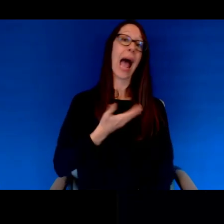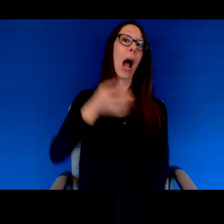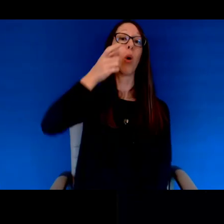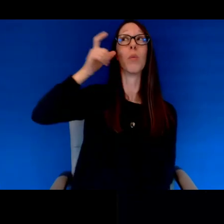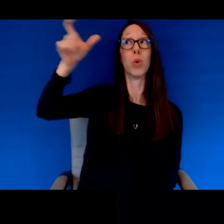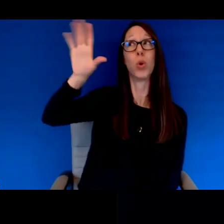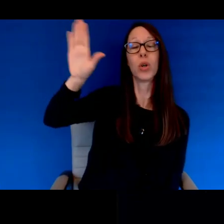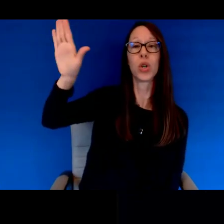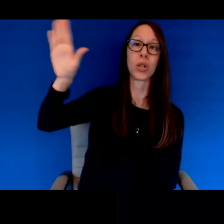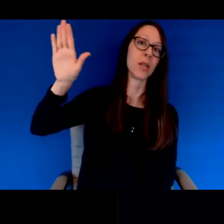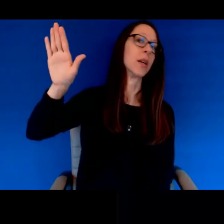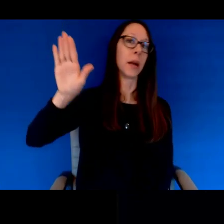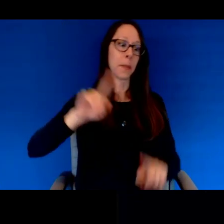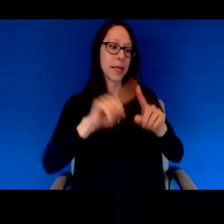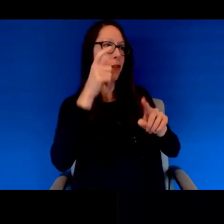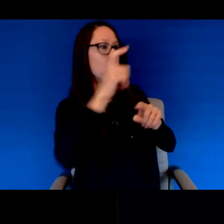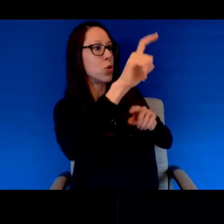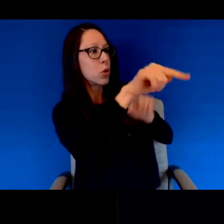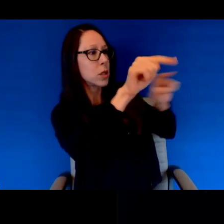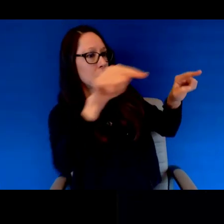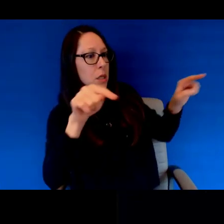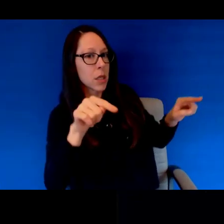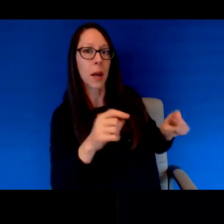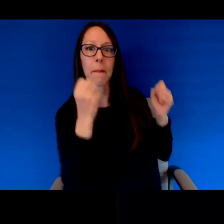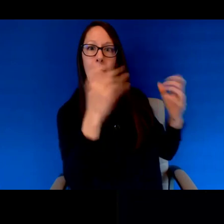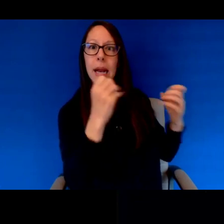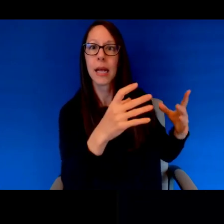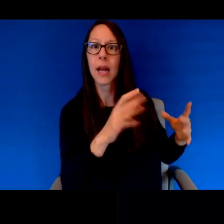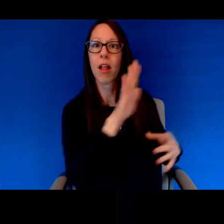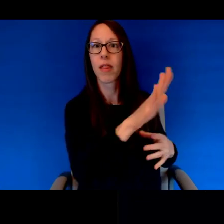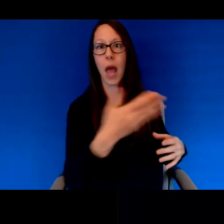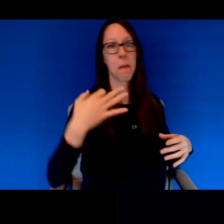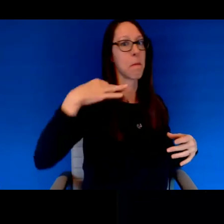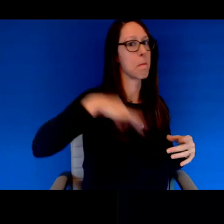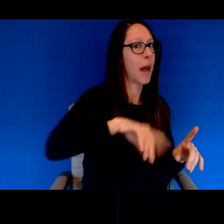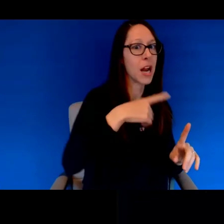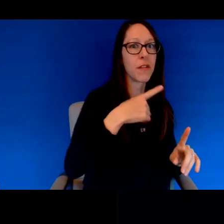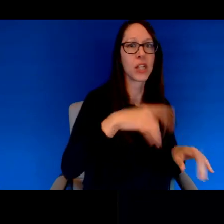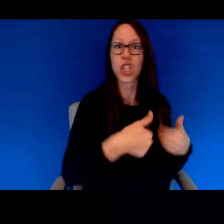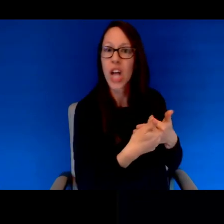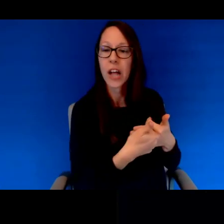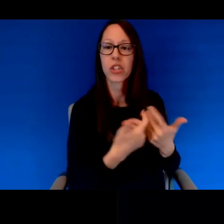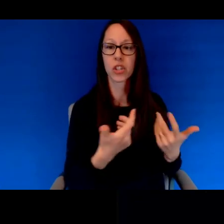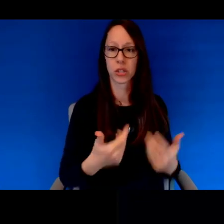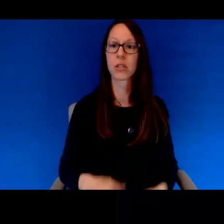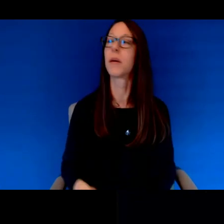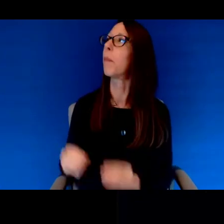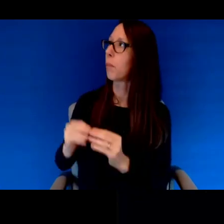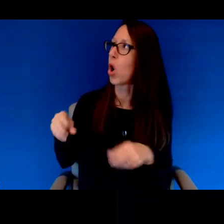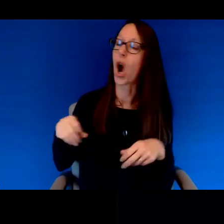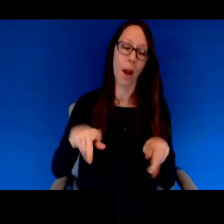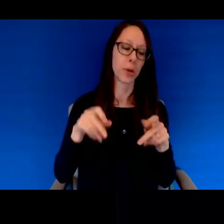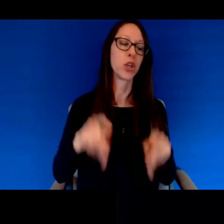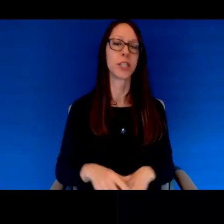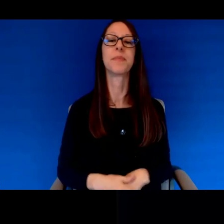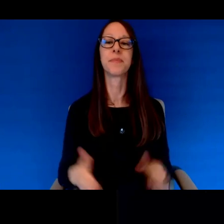own challenges, but they all also might have, their own benefits. Own opportunities. Very good. Cool. Yeah. We